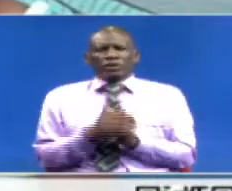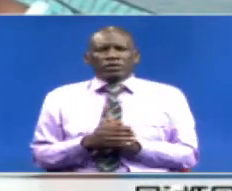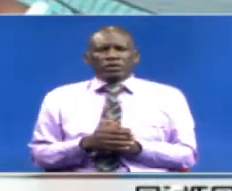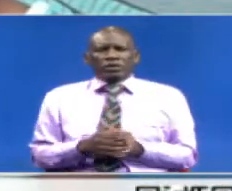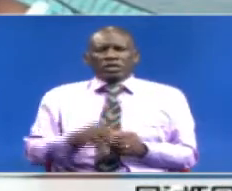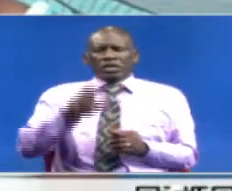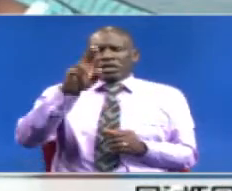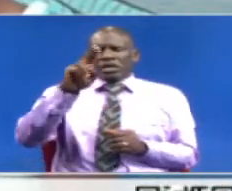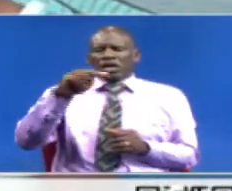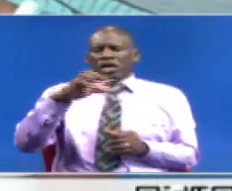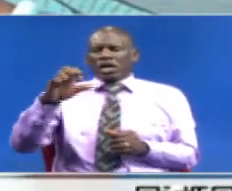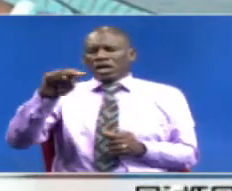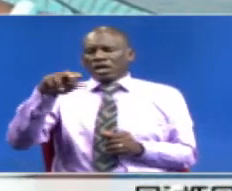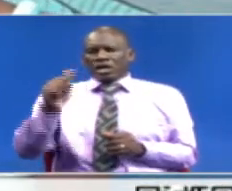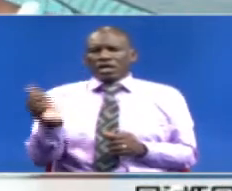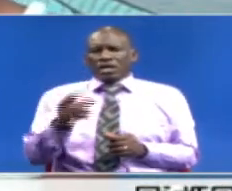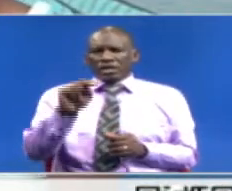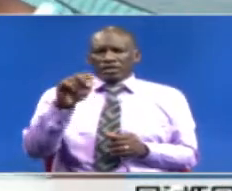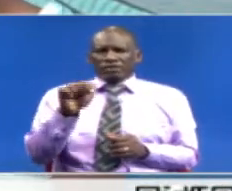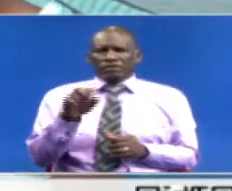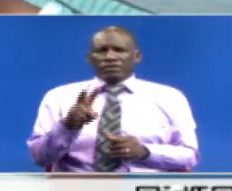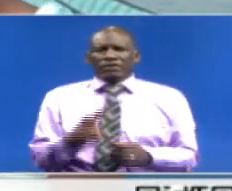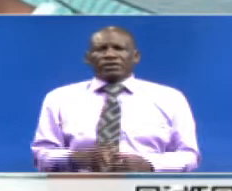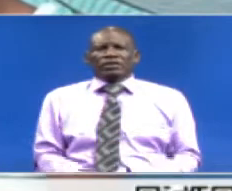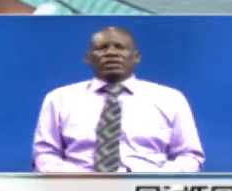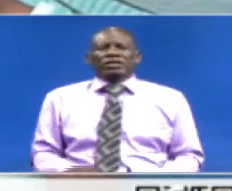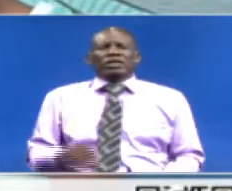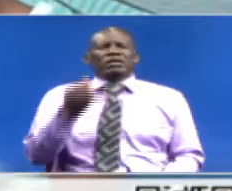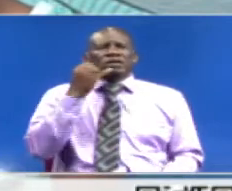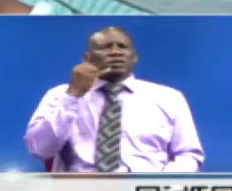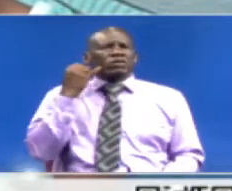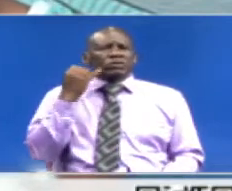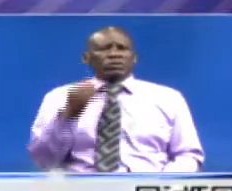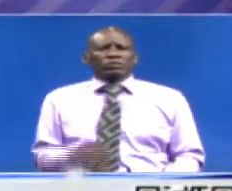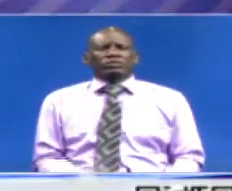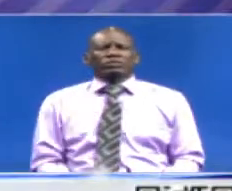Bridget Ngana, NTV, Nakuru.